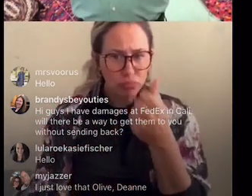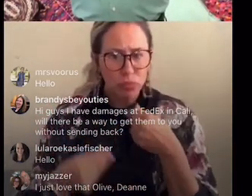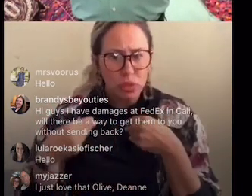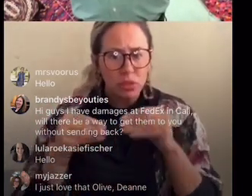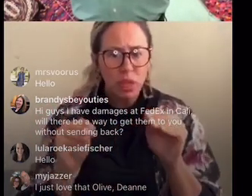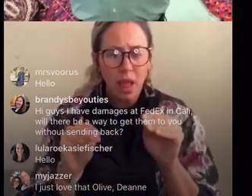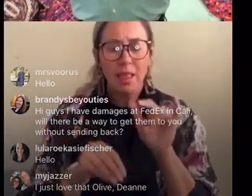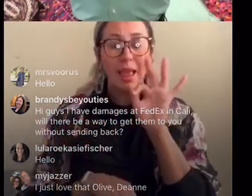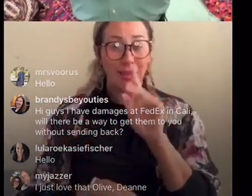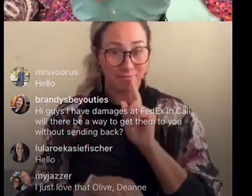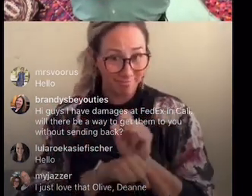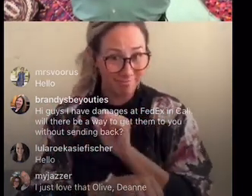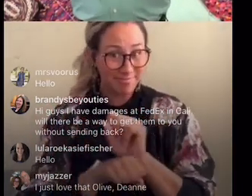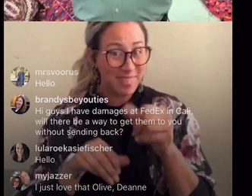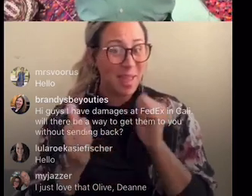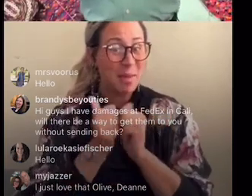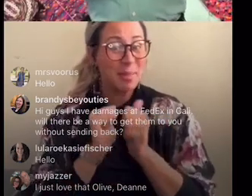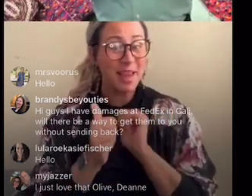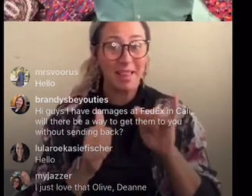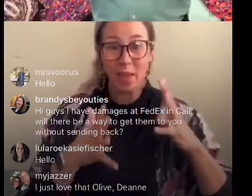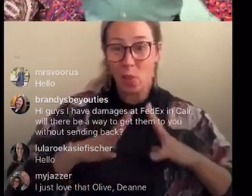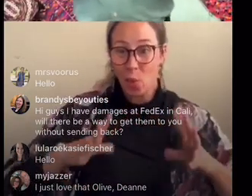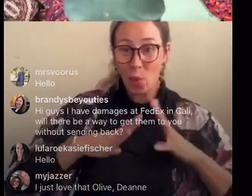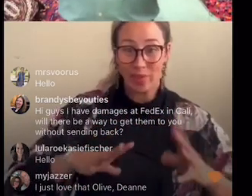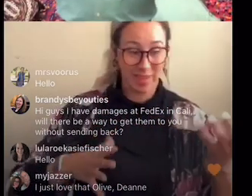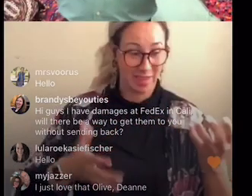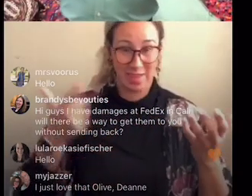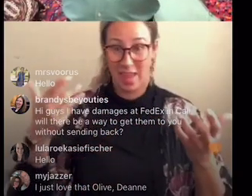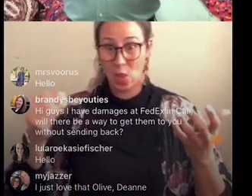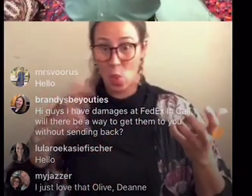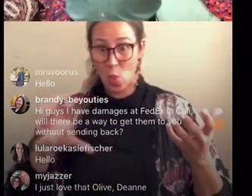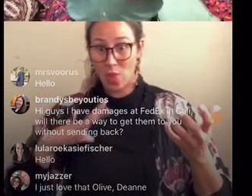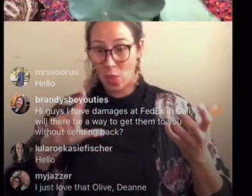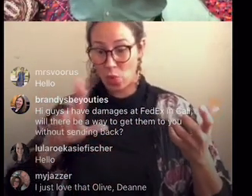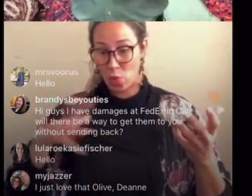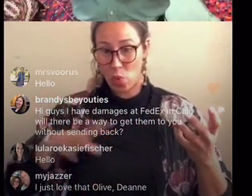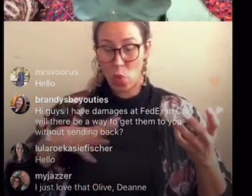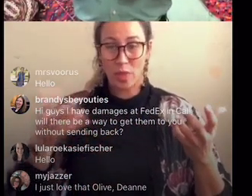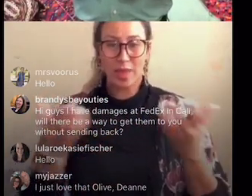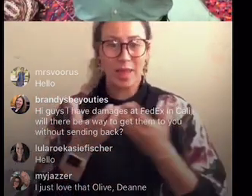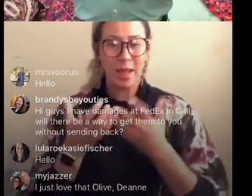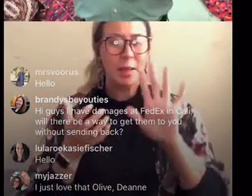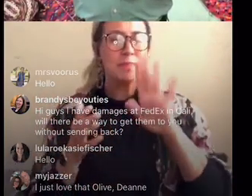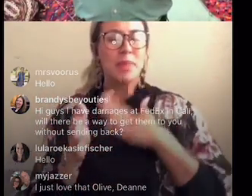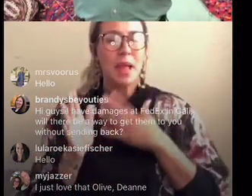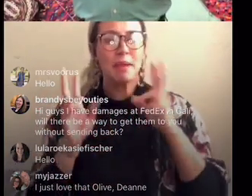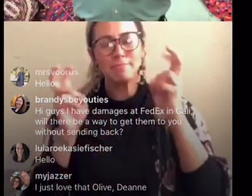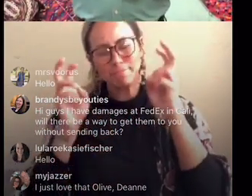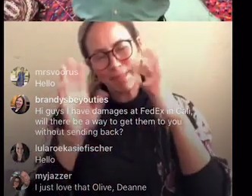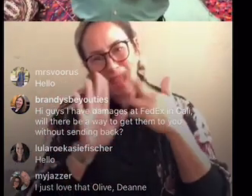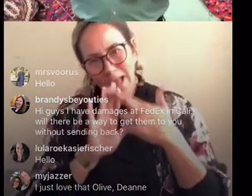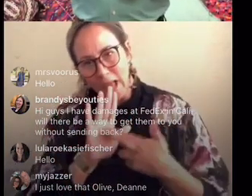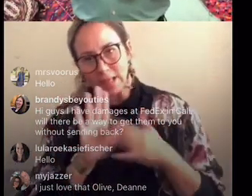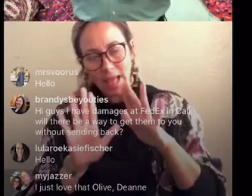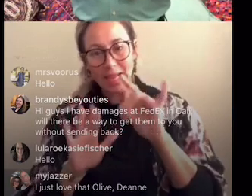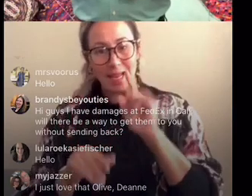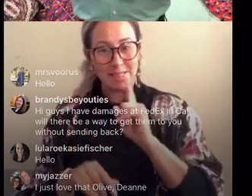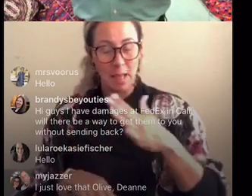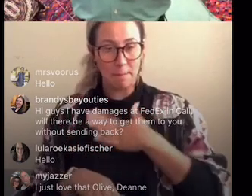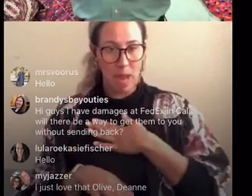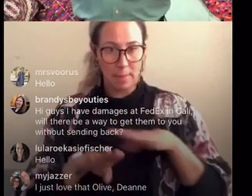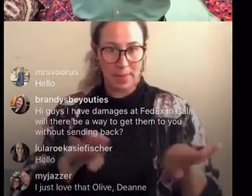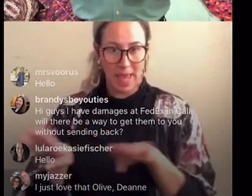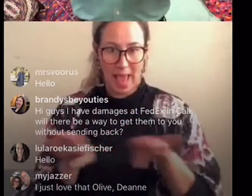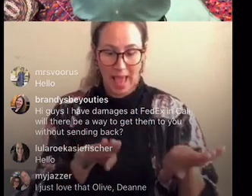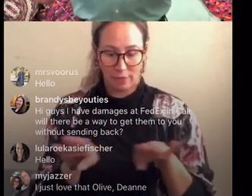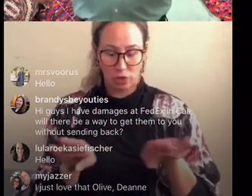If it is a competing product, and guys, always use this as a guideline. Is my behavior damaging the community? Is